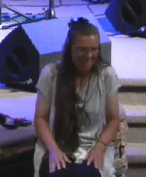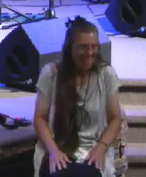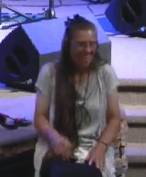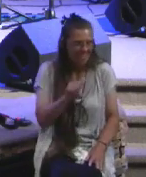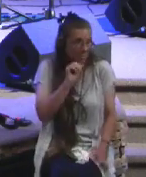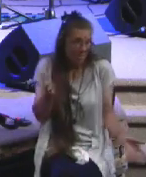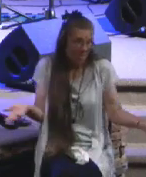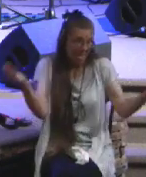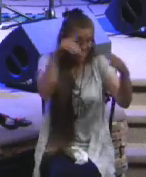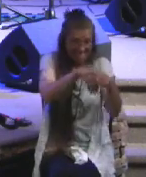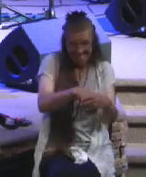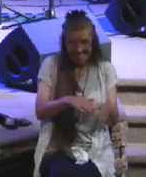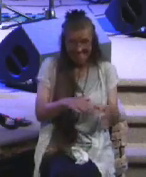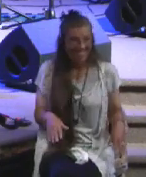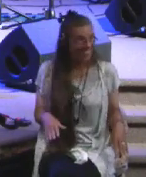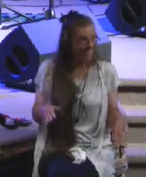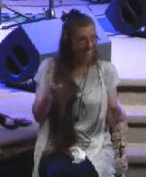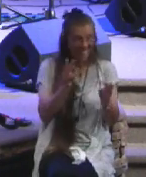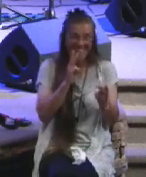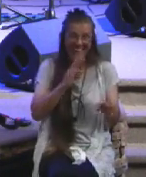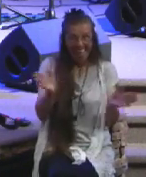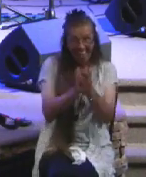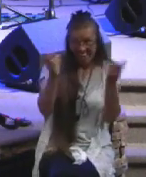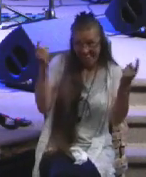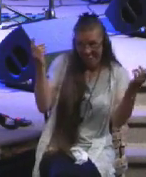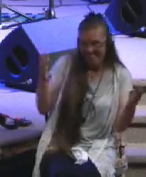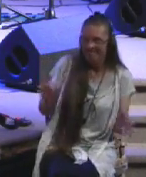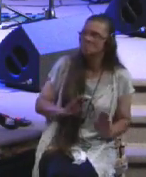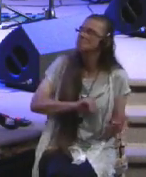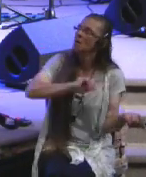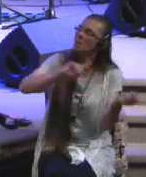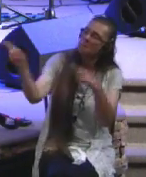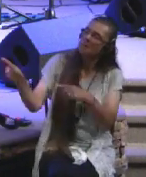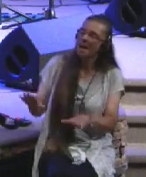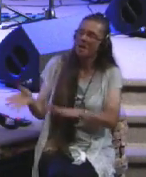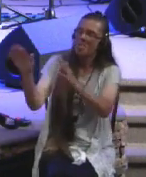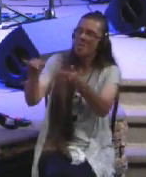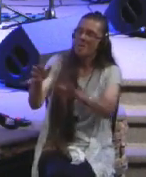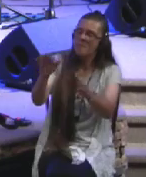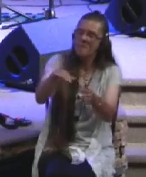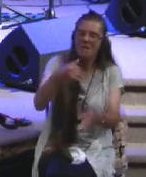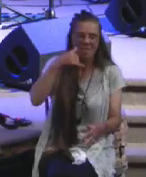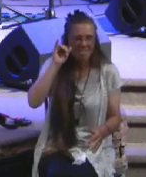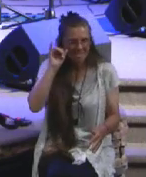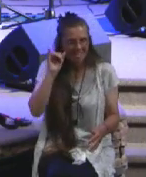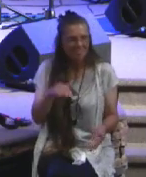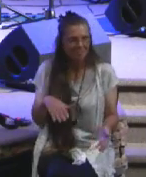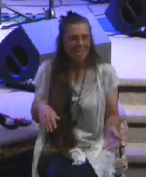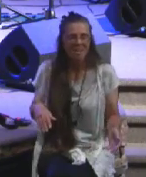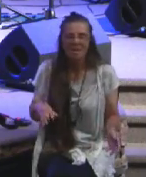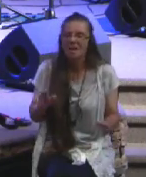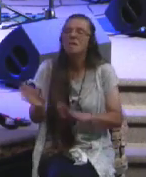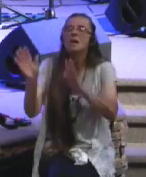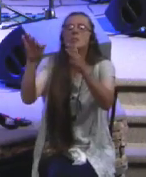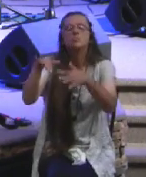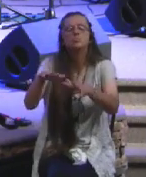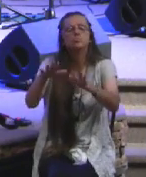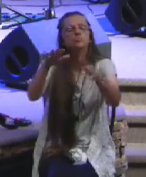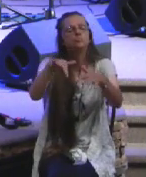where we don't have to get in the water. Hallelujah. So we launched out yesterday afternoon. We got in the Washita River and we're heading